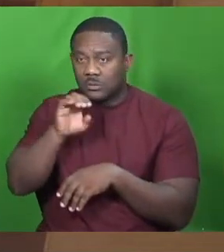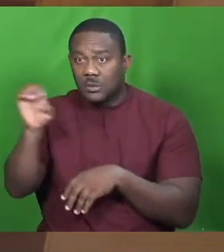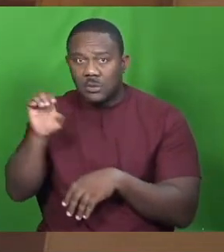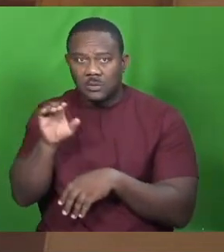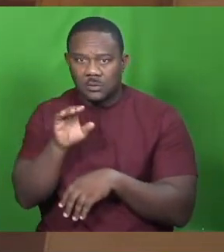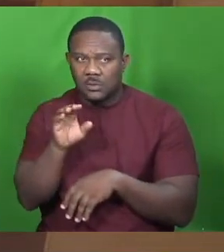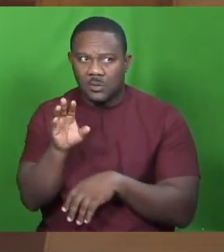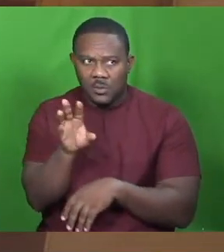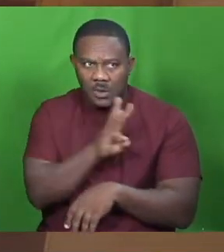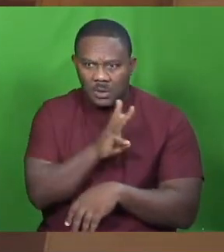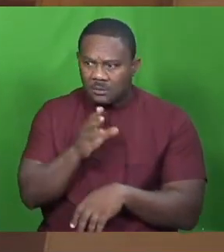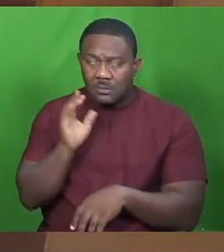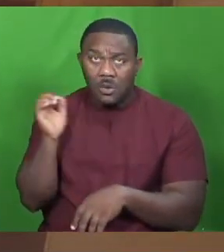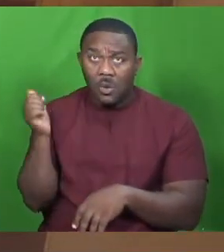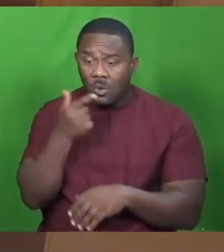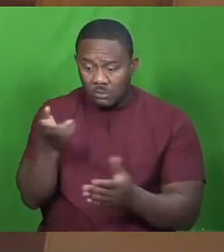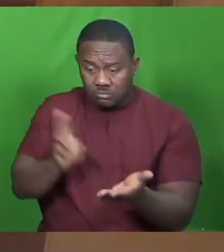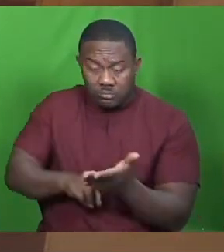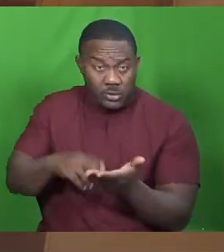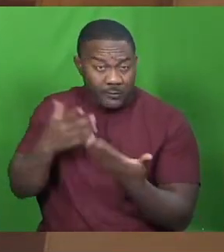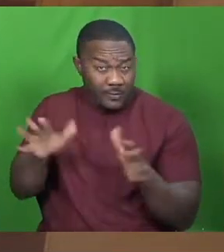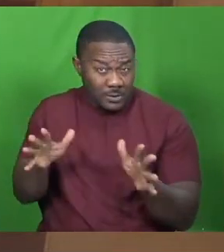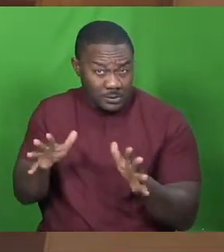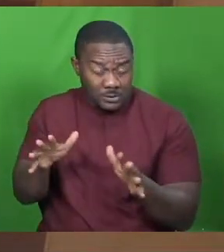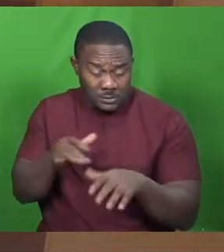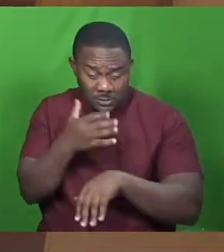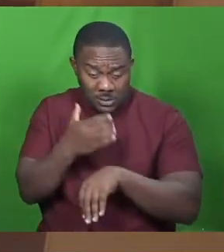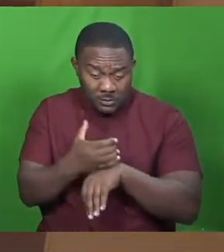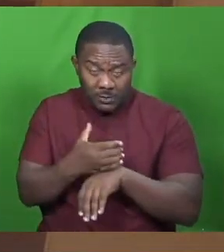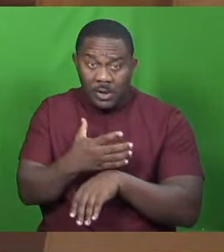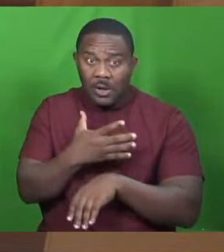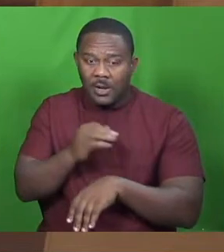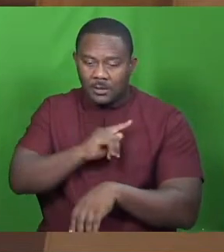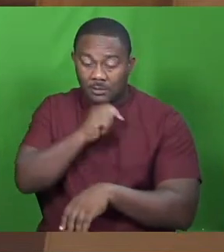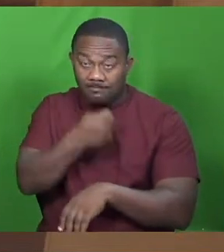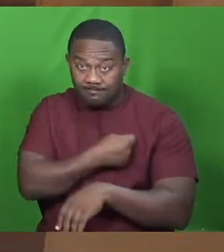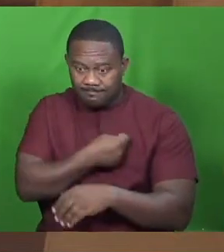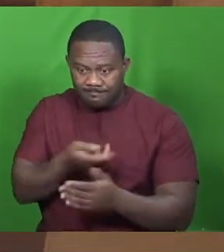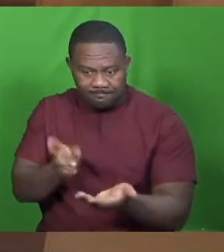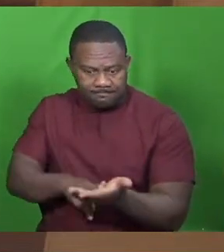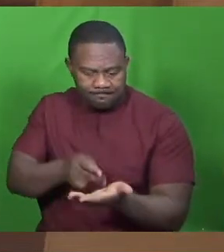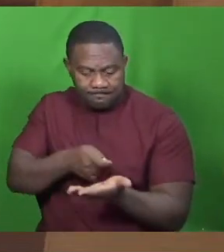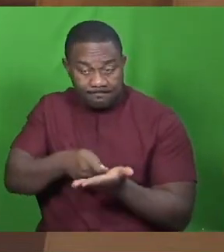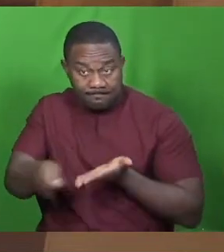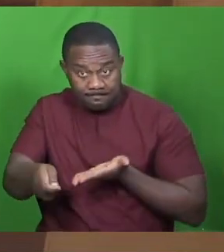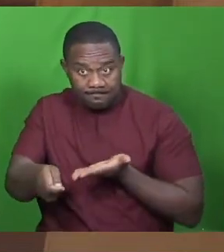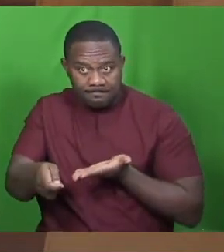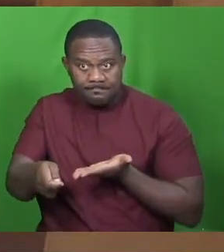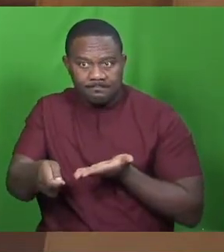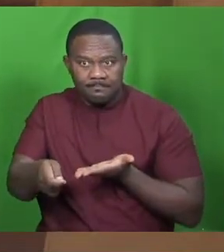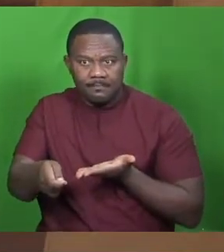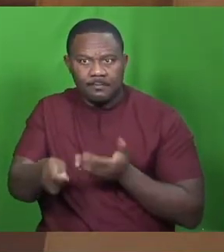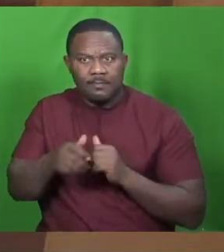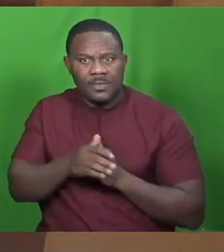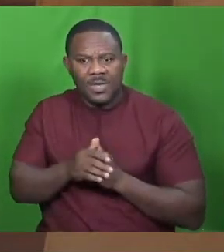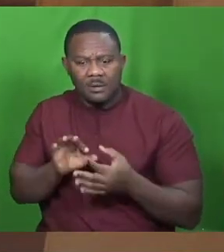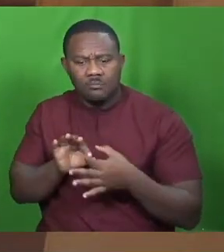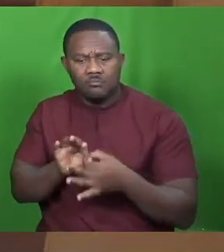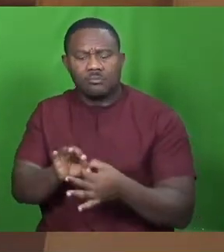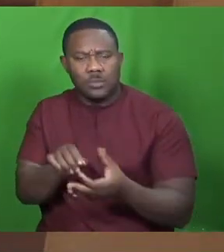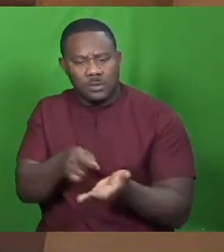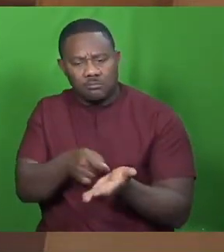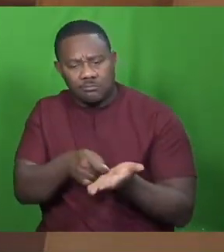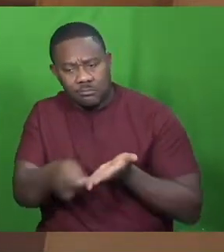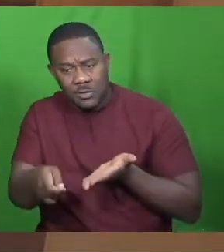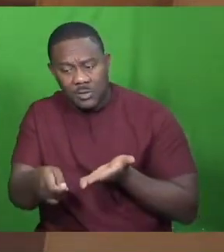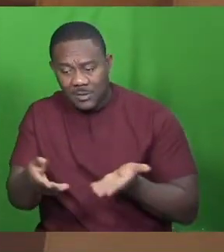signed the convention, Cote d'Ivoire and Togo, and have already ratified theirs. Ratifying the convention